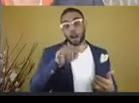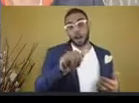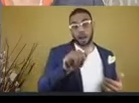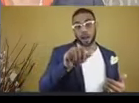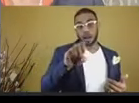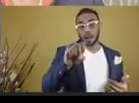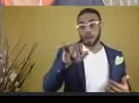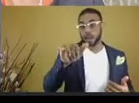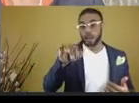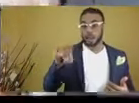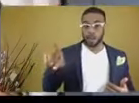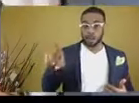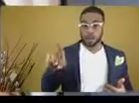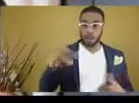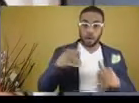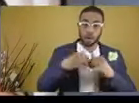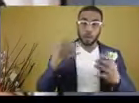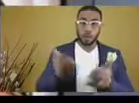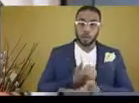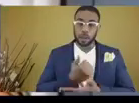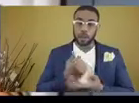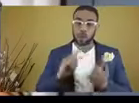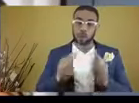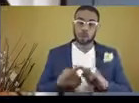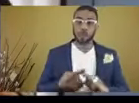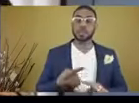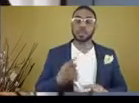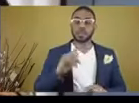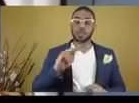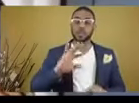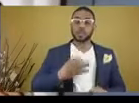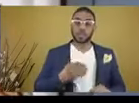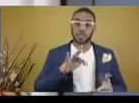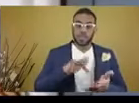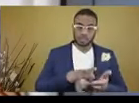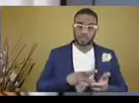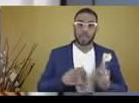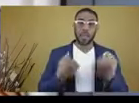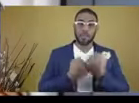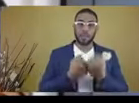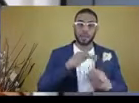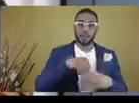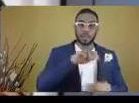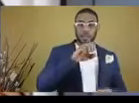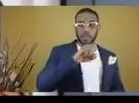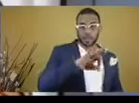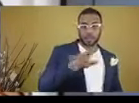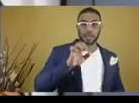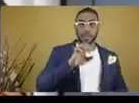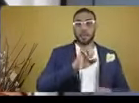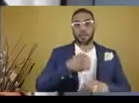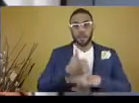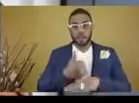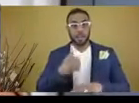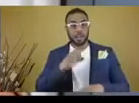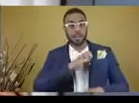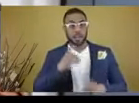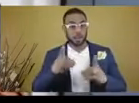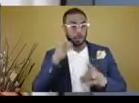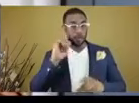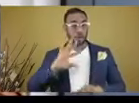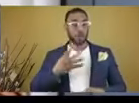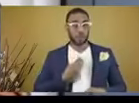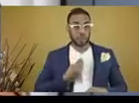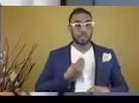an award-winning transgender advocate and political strategist based in San Francisco. She is founder and executive director of the Transgender District,